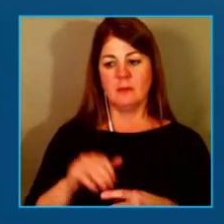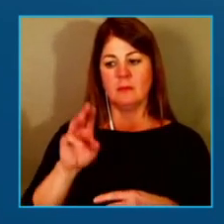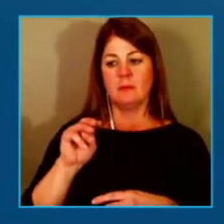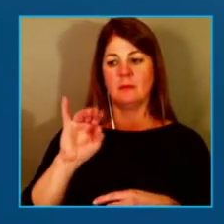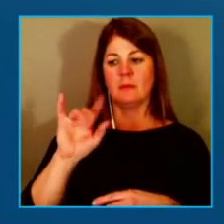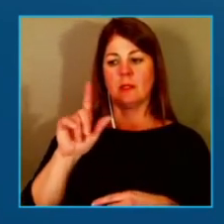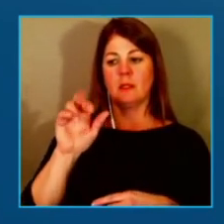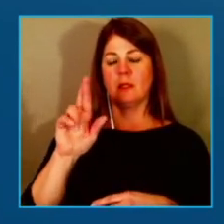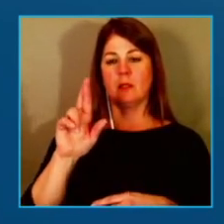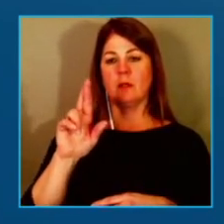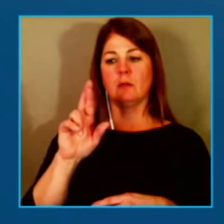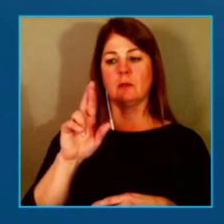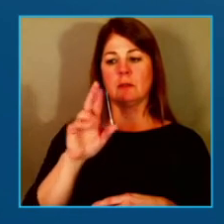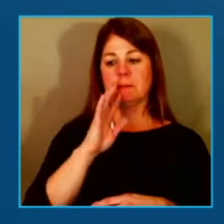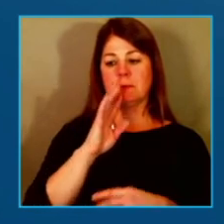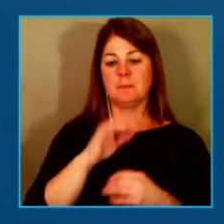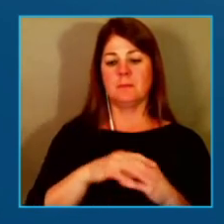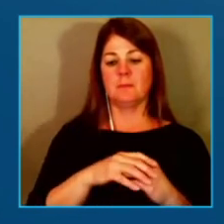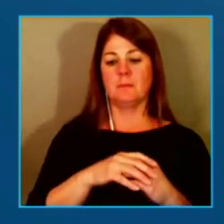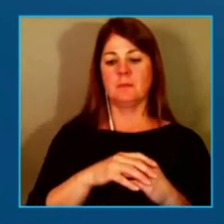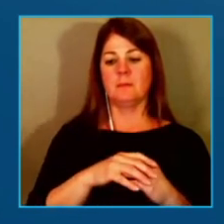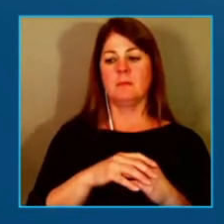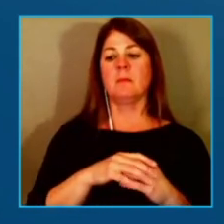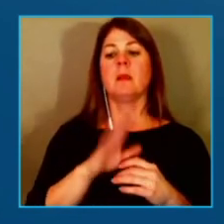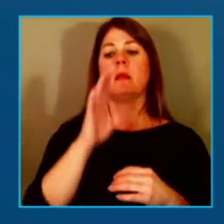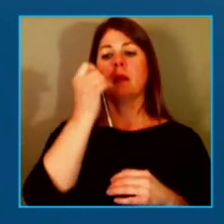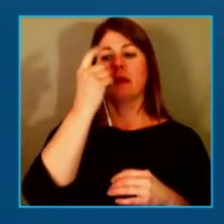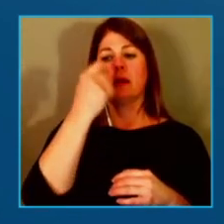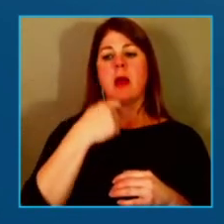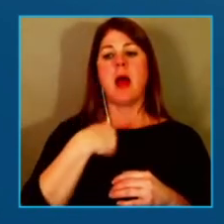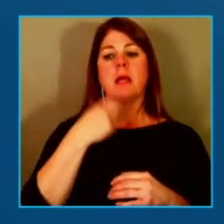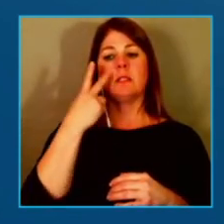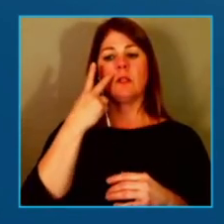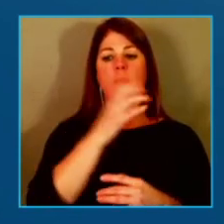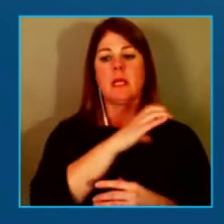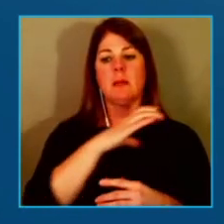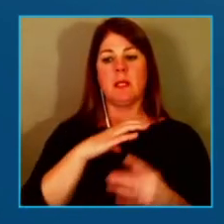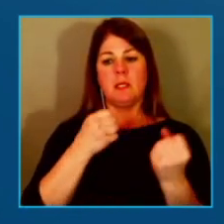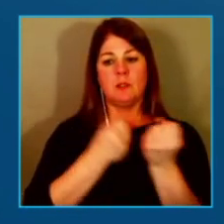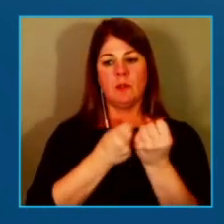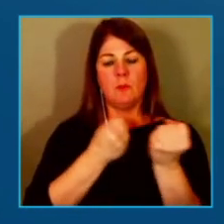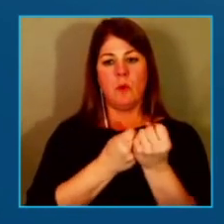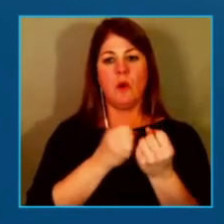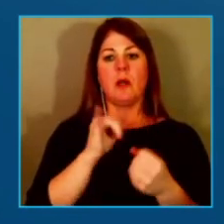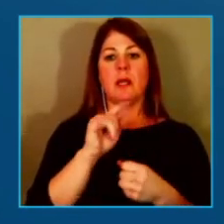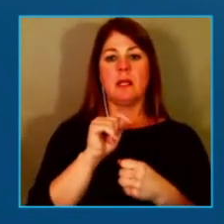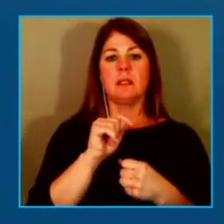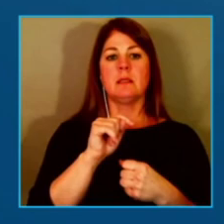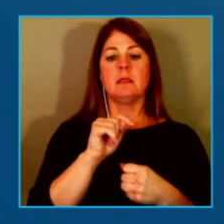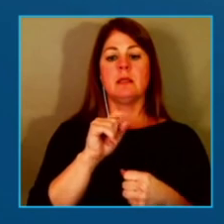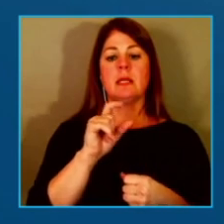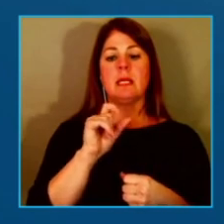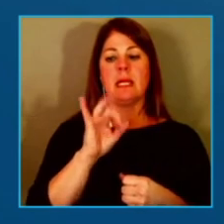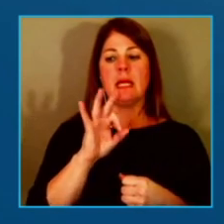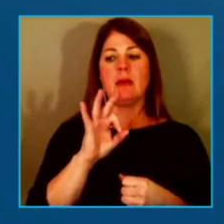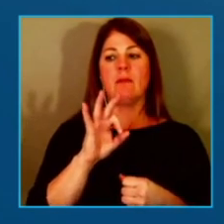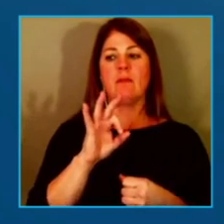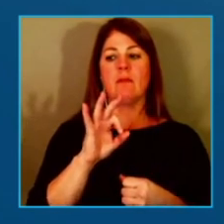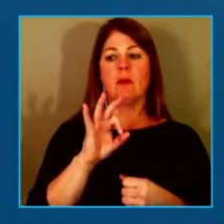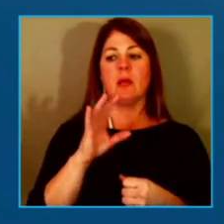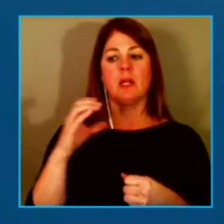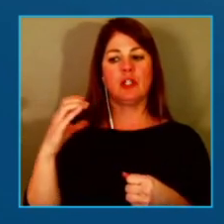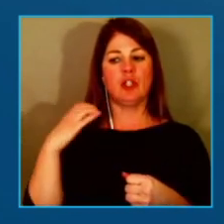if the, and maybe I misunderstood. I thought if the committee supported this, if when Chairman B4 goes back to her